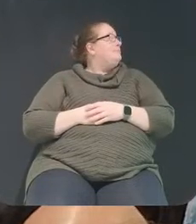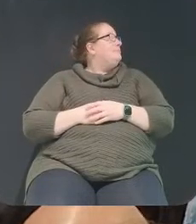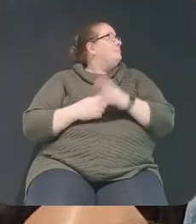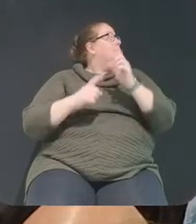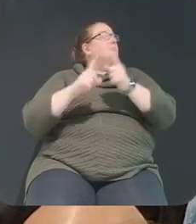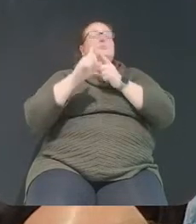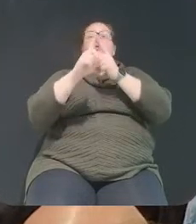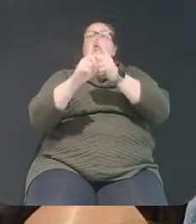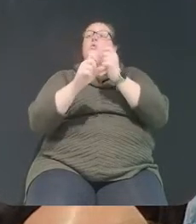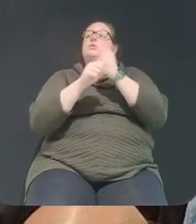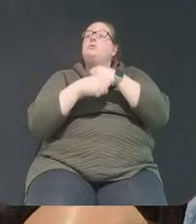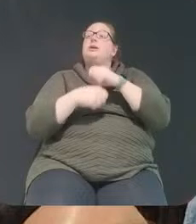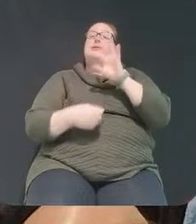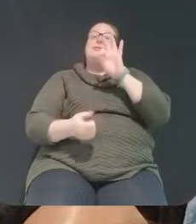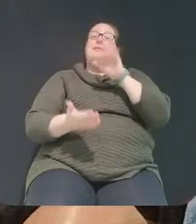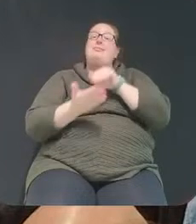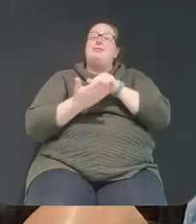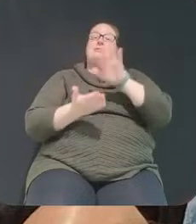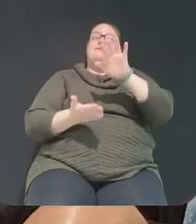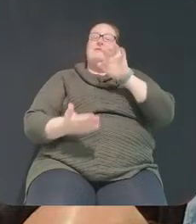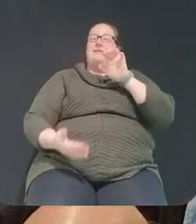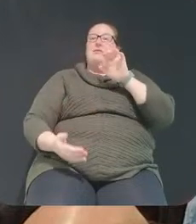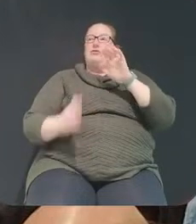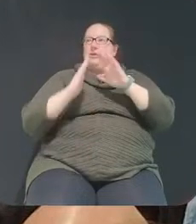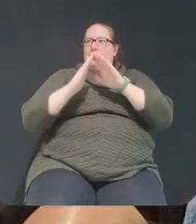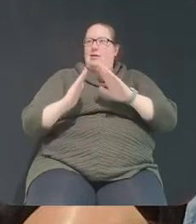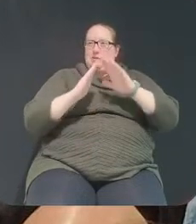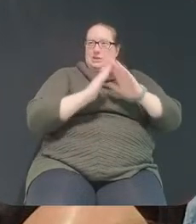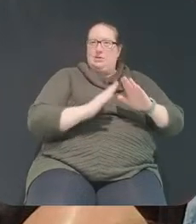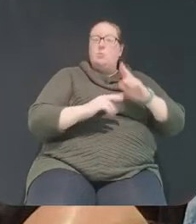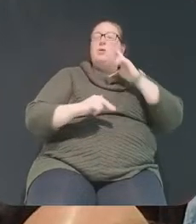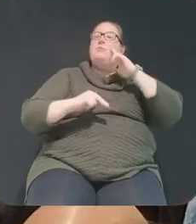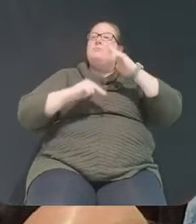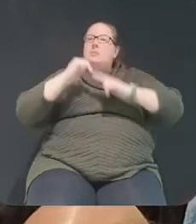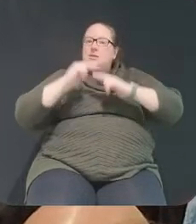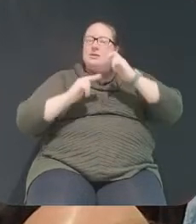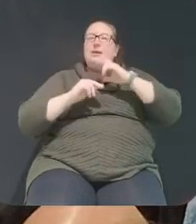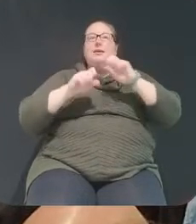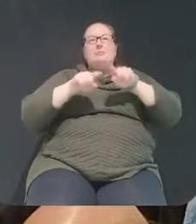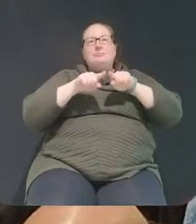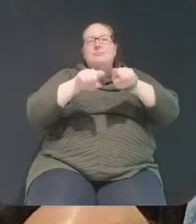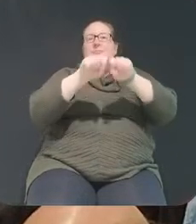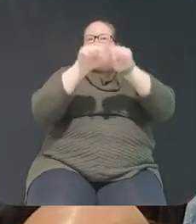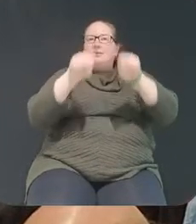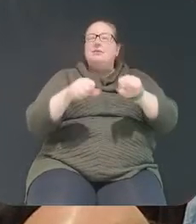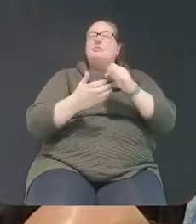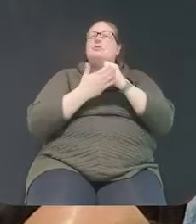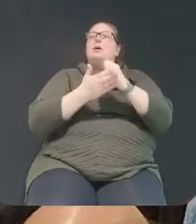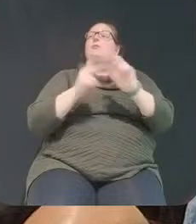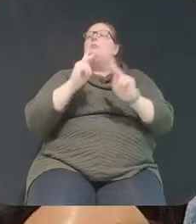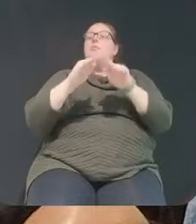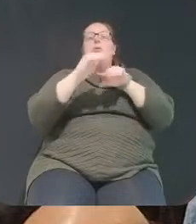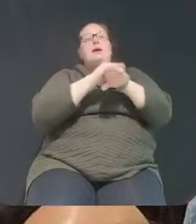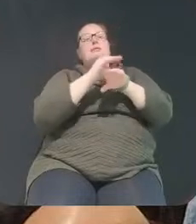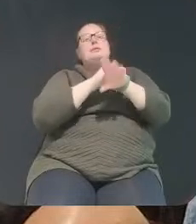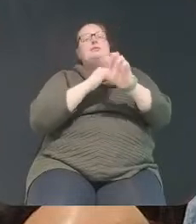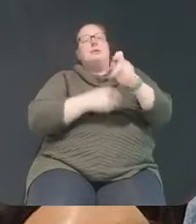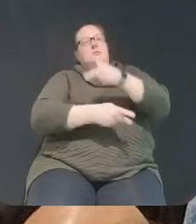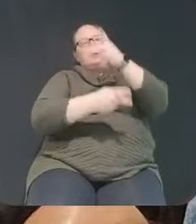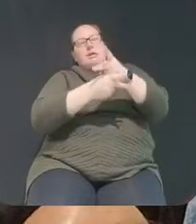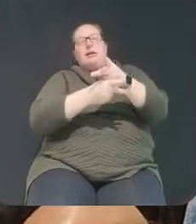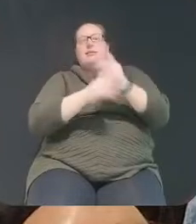create 9,500 housing units while building and realigning systems to help people access and retain permanent